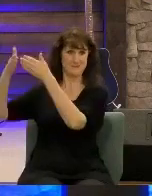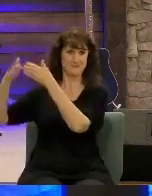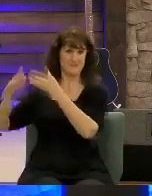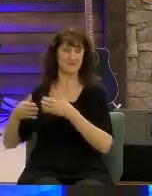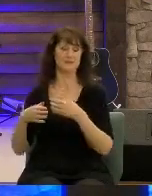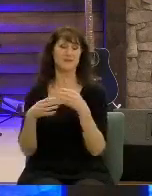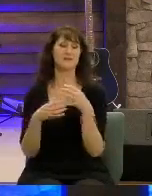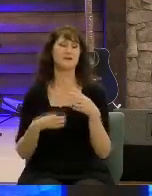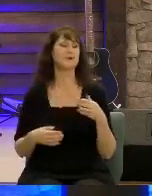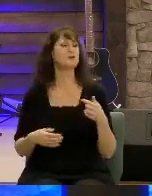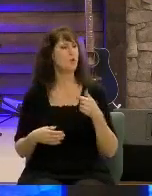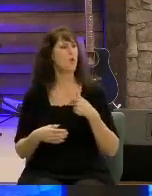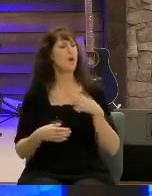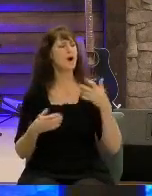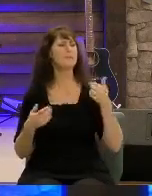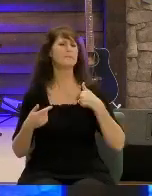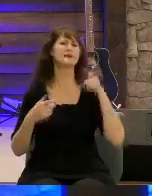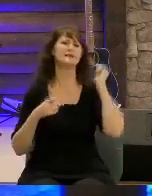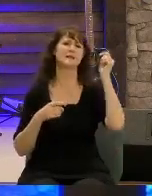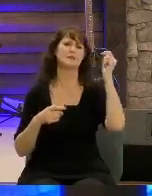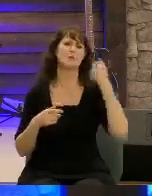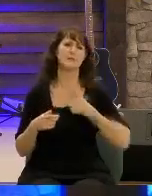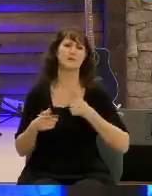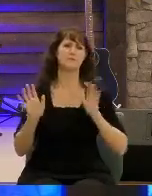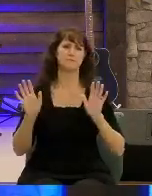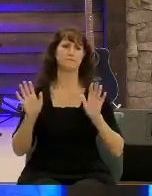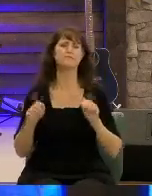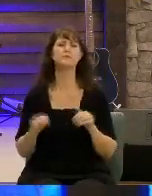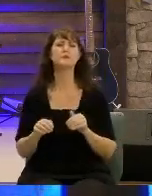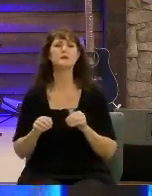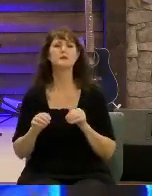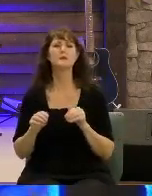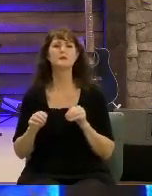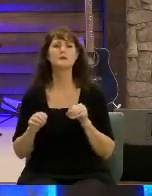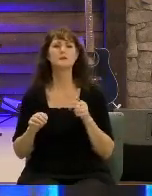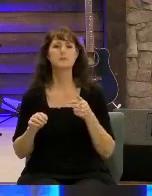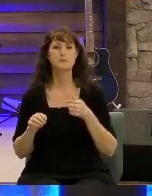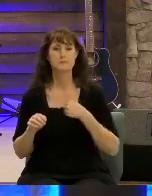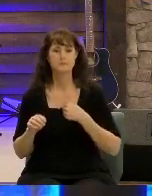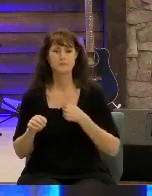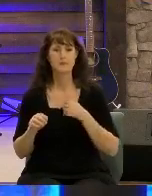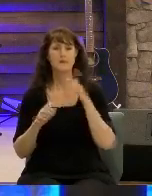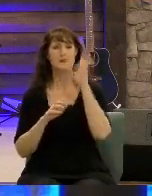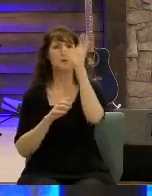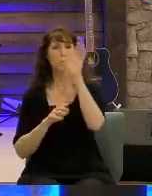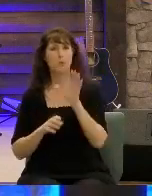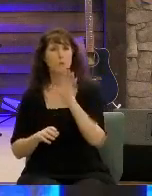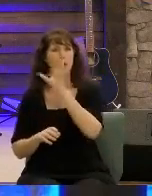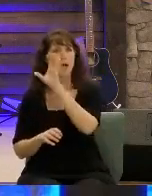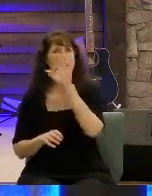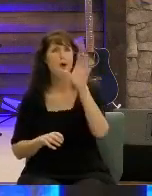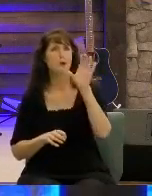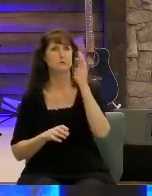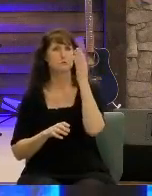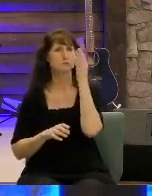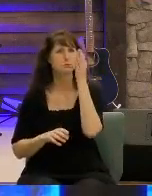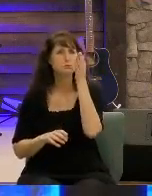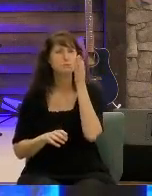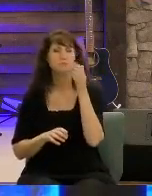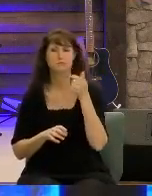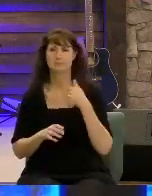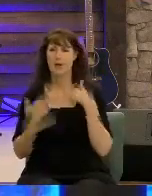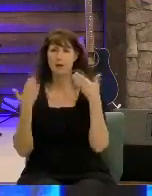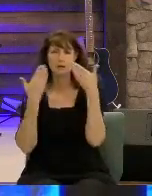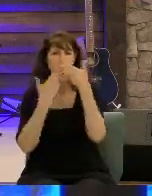the cross, okay? When I encountered the cross, I was at a very dark place in my life, like many of us probably are,